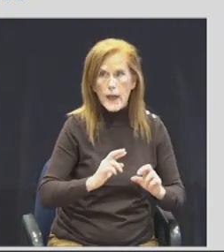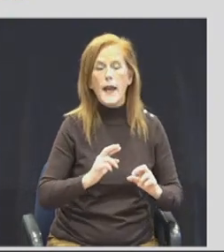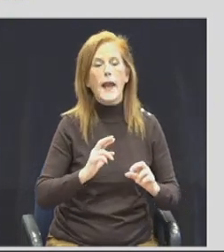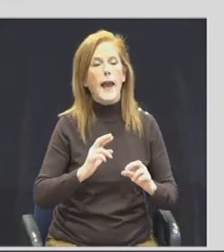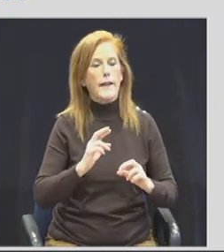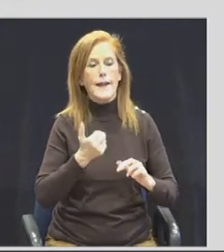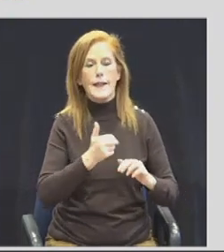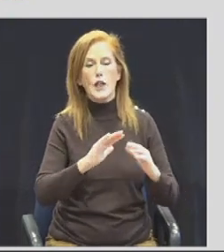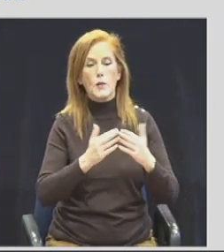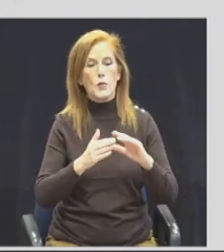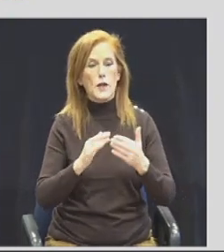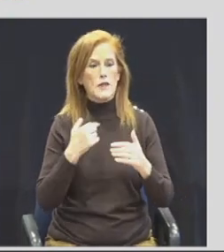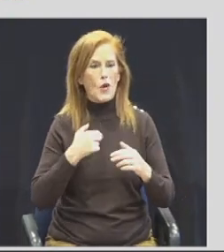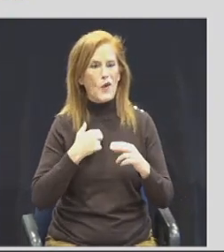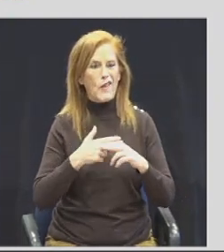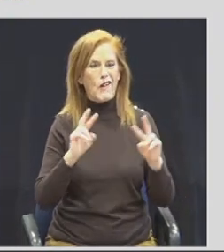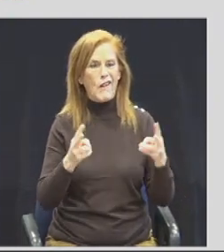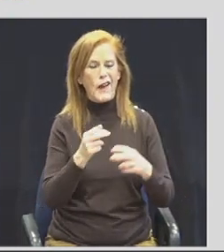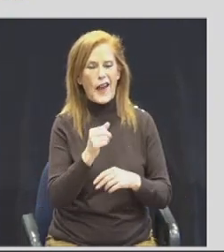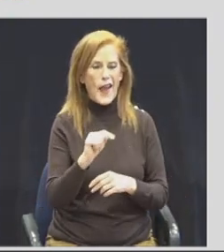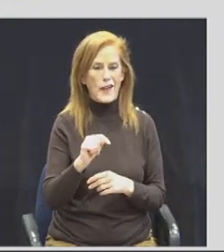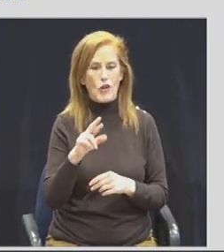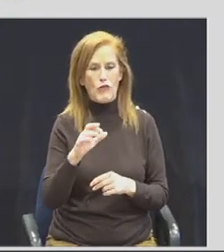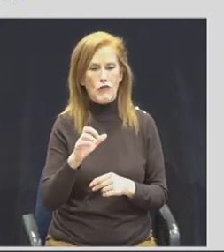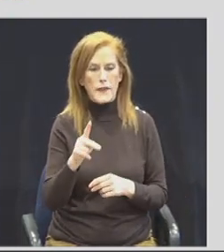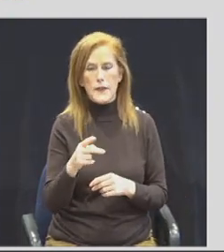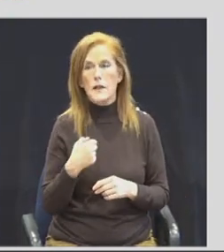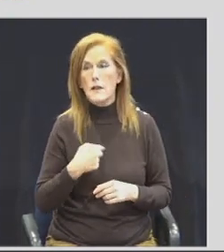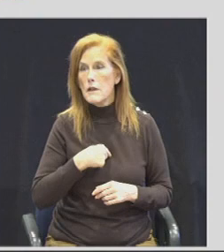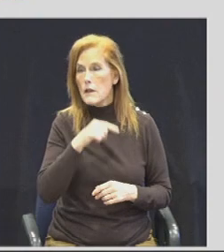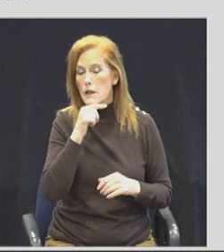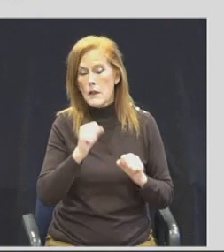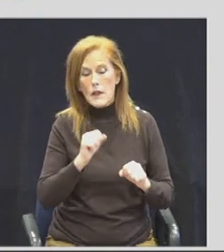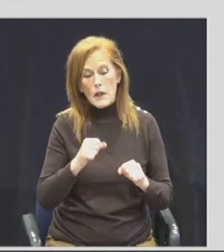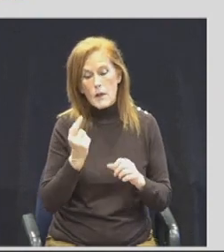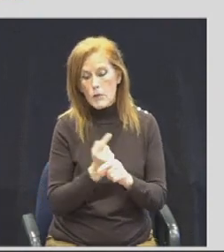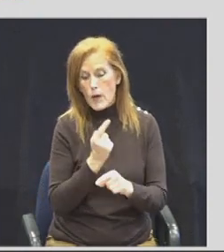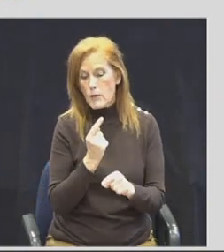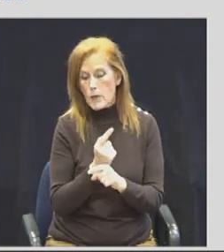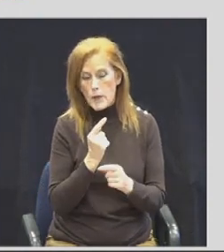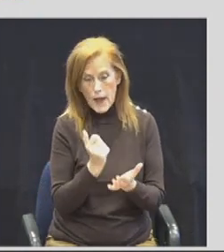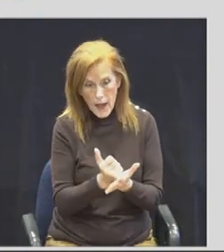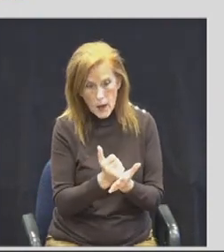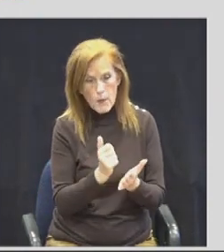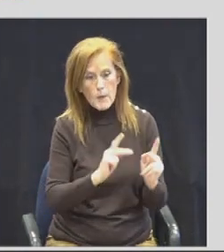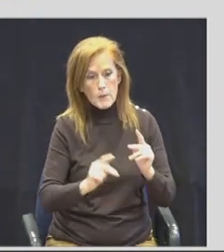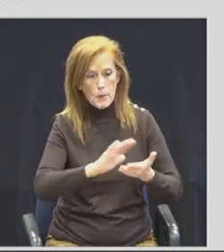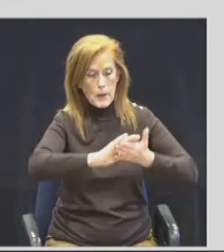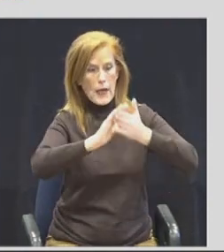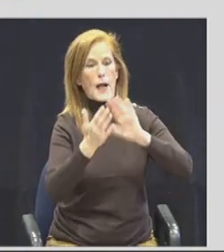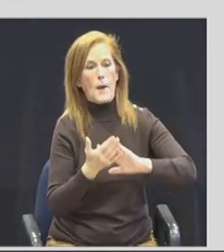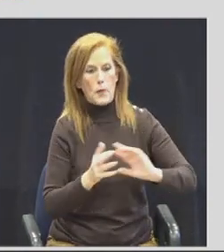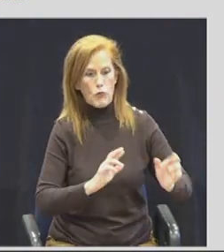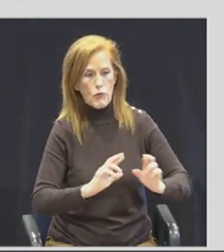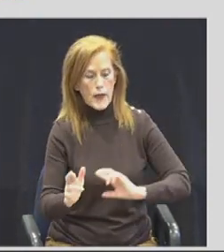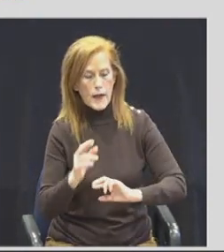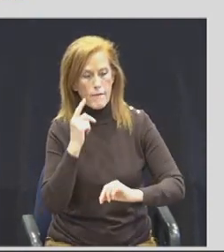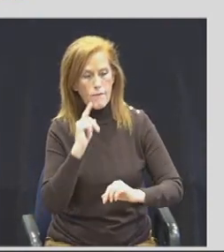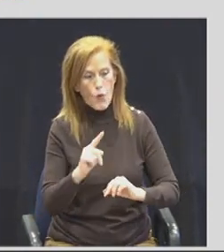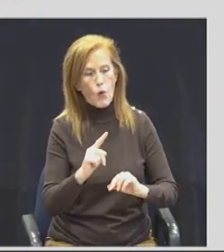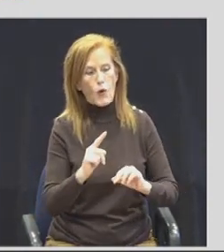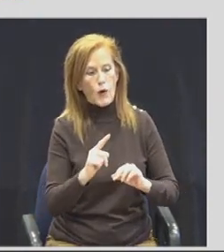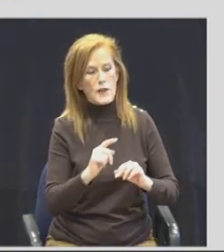us and that community. And we're not really going to be able to properly prepare for communities of people that